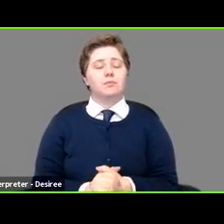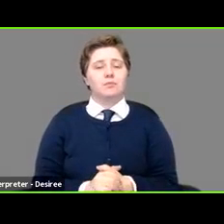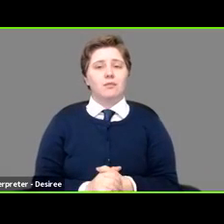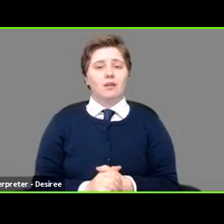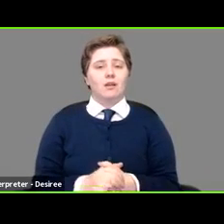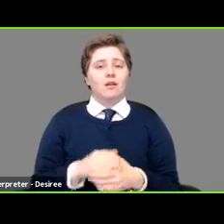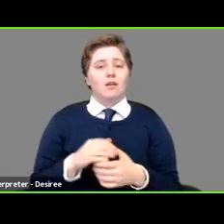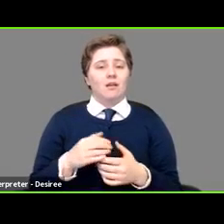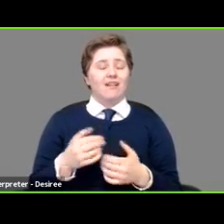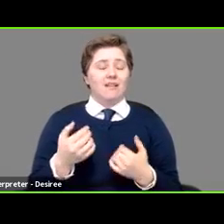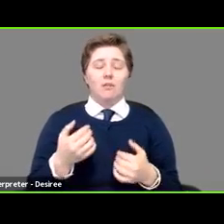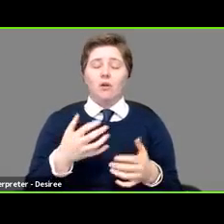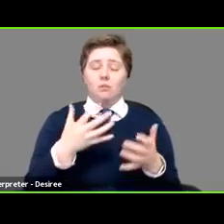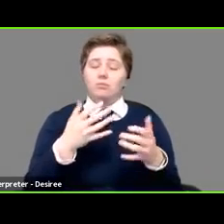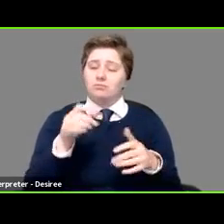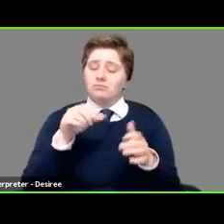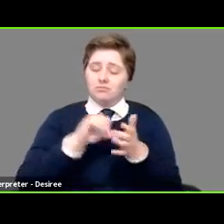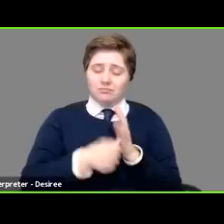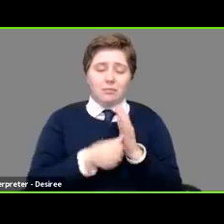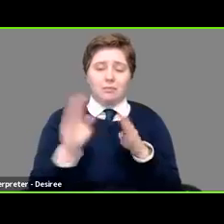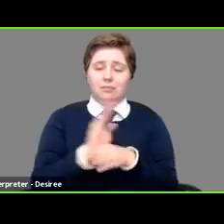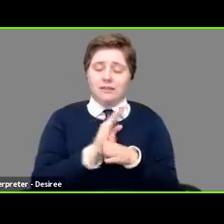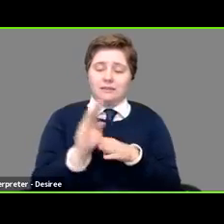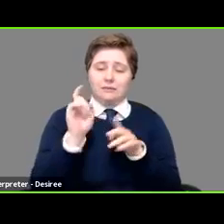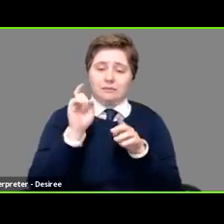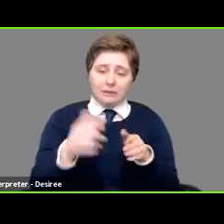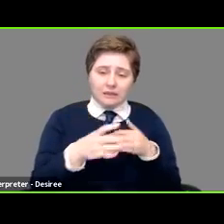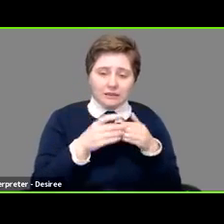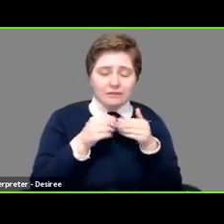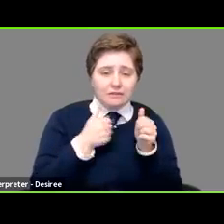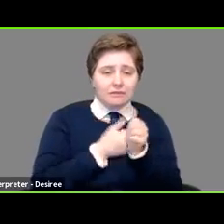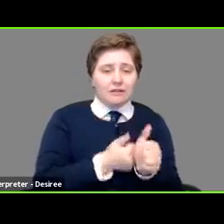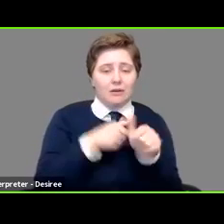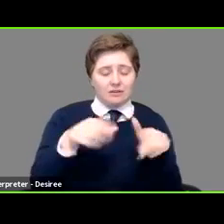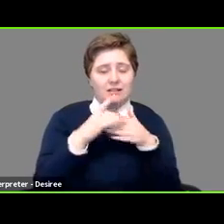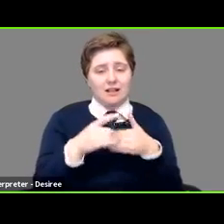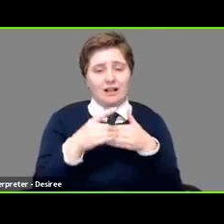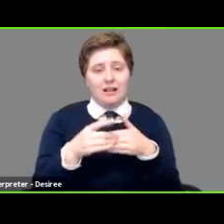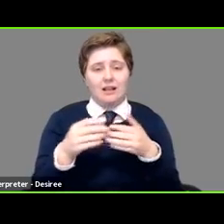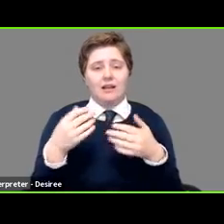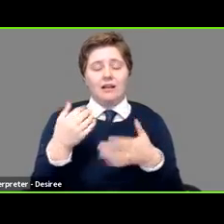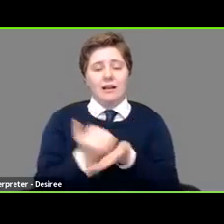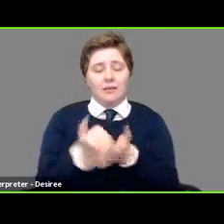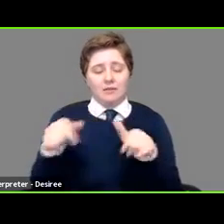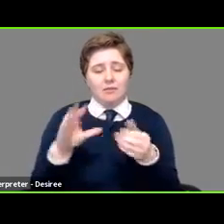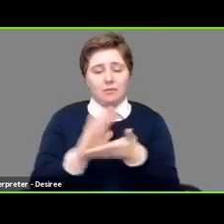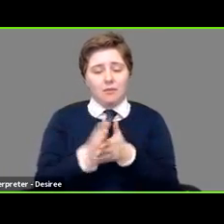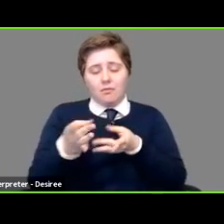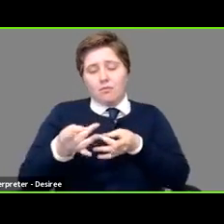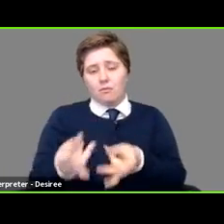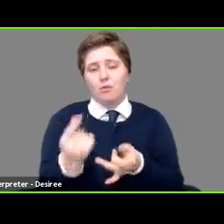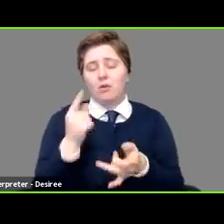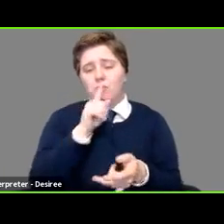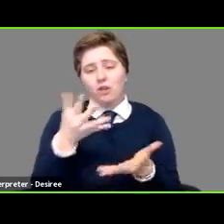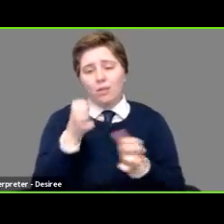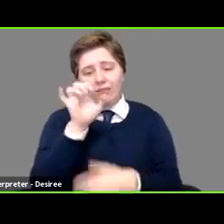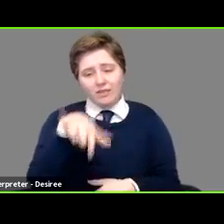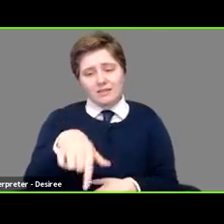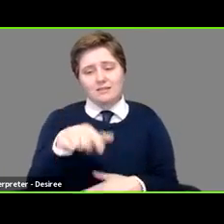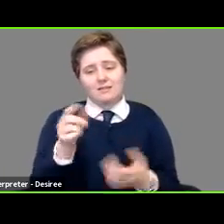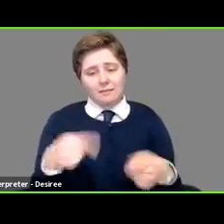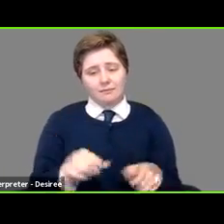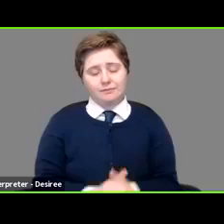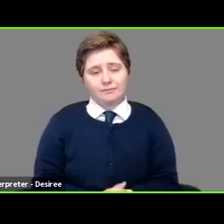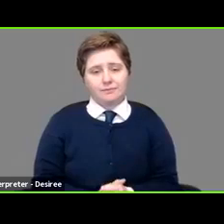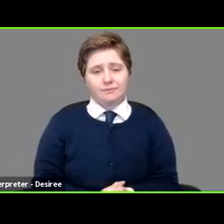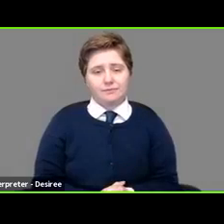compile these guidelines and resources to make reopening as smooth as possible, and that is something that we really do want. But this